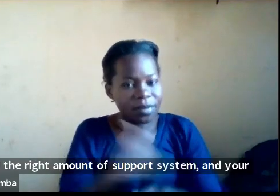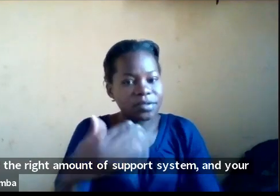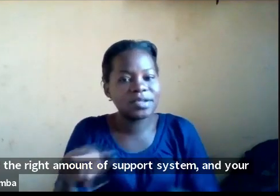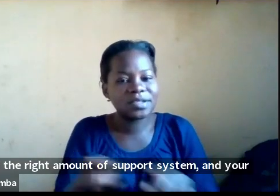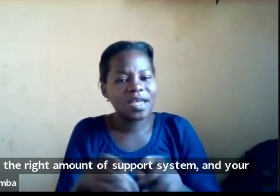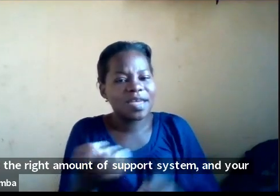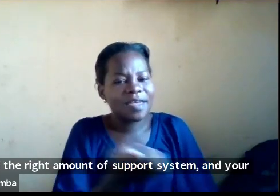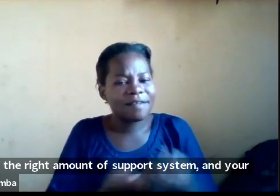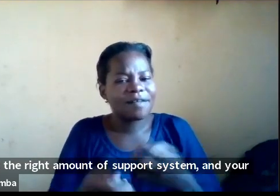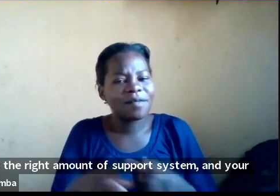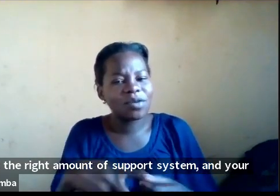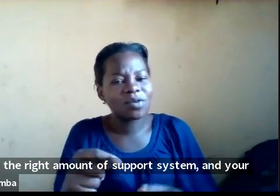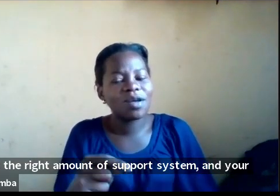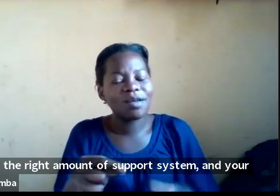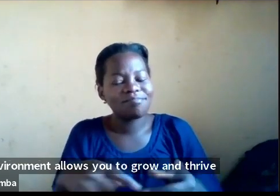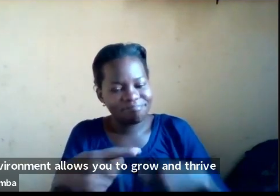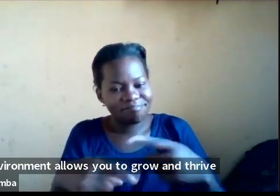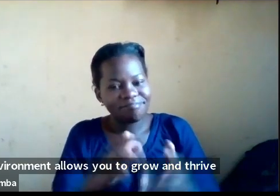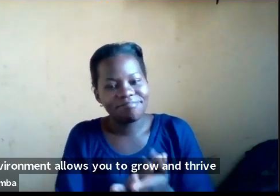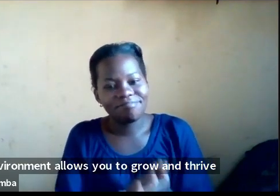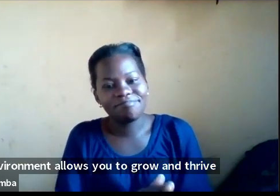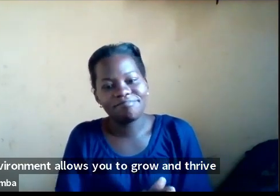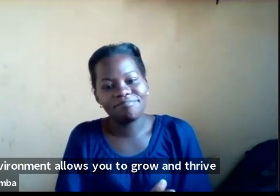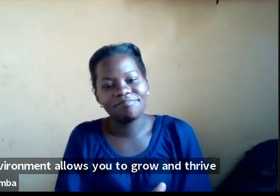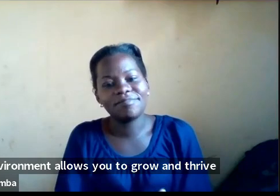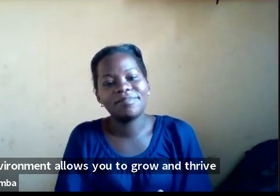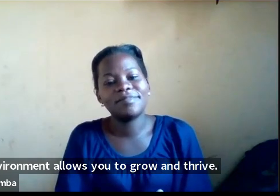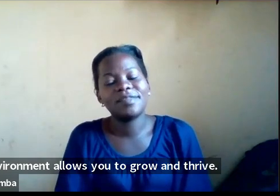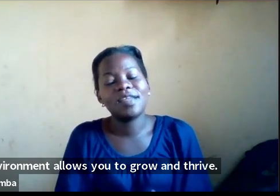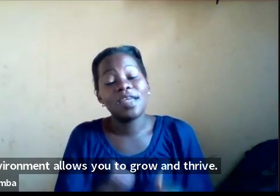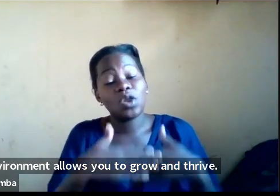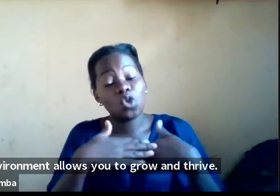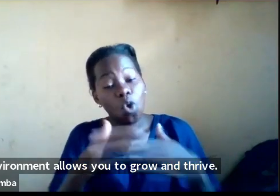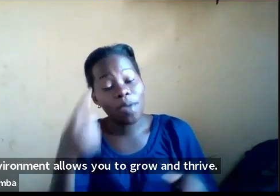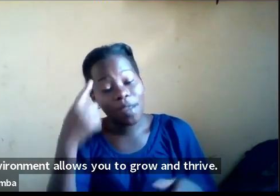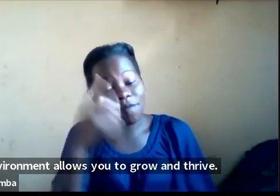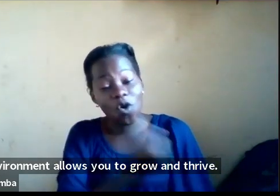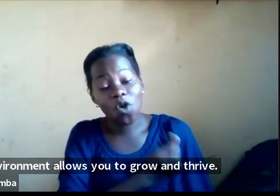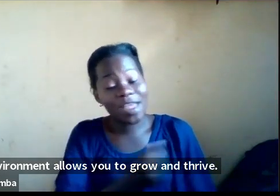and thrive, then without a doubt, the space is open for ladies. And I'm very passionate about